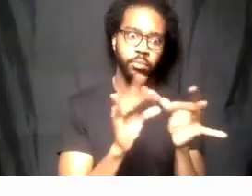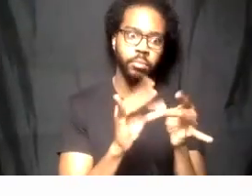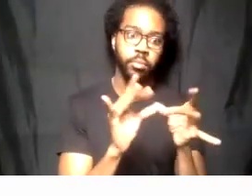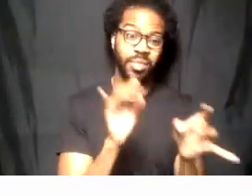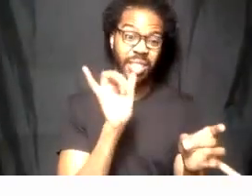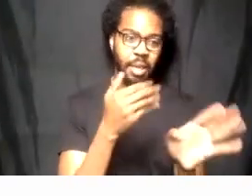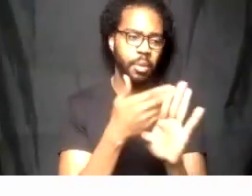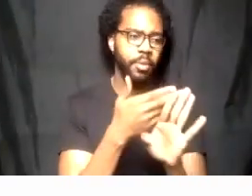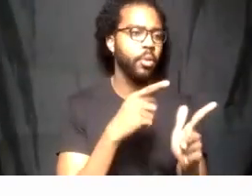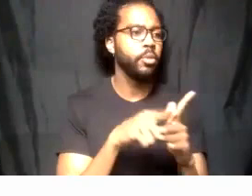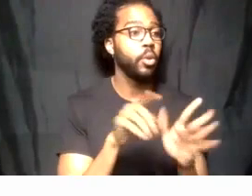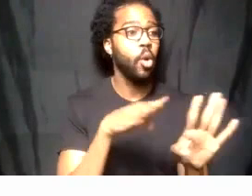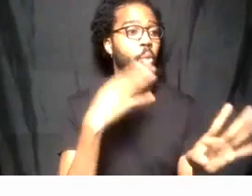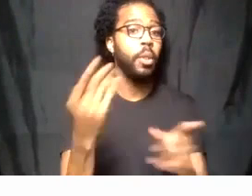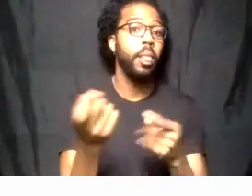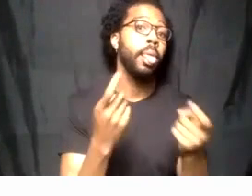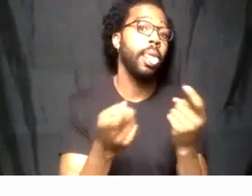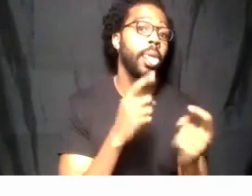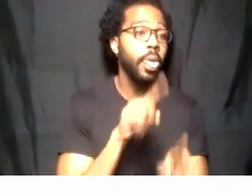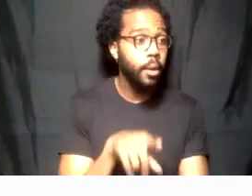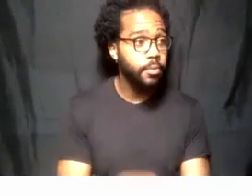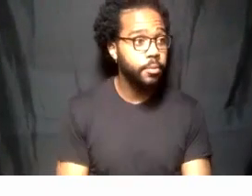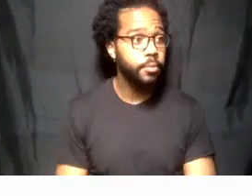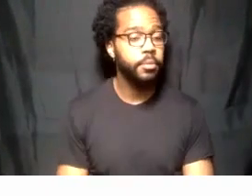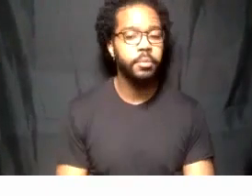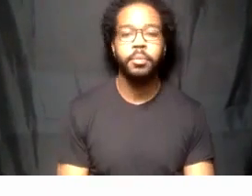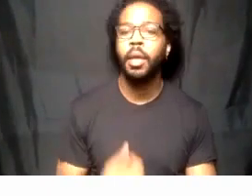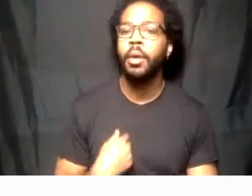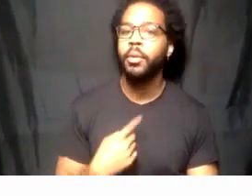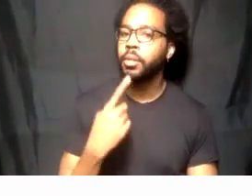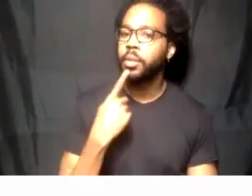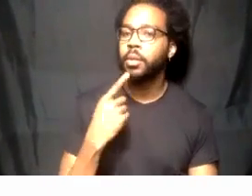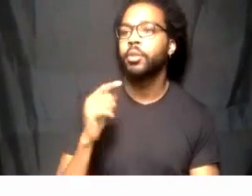taking Q&As? I'll just say great